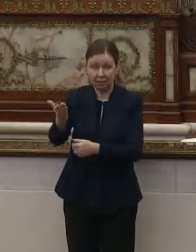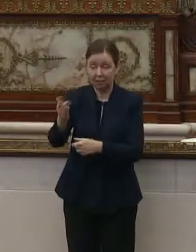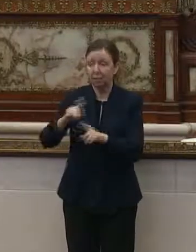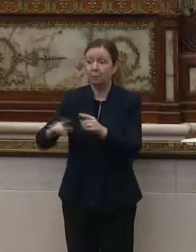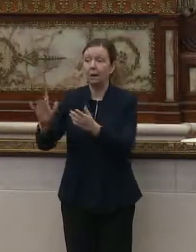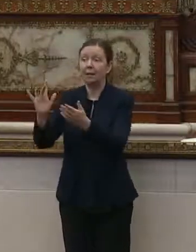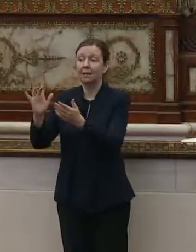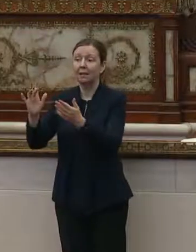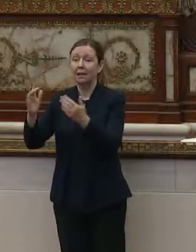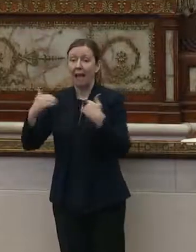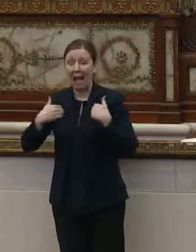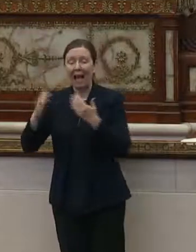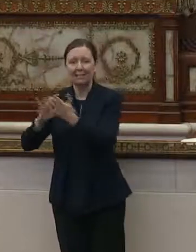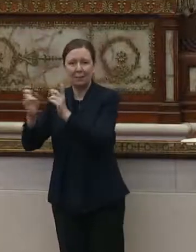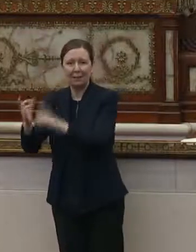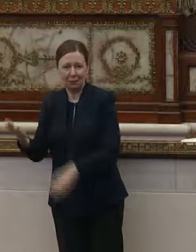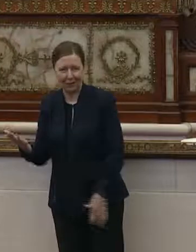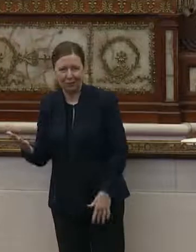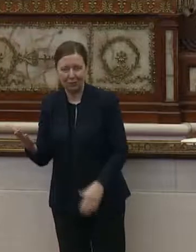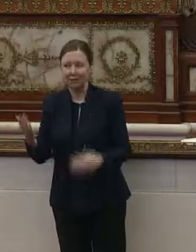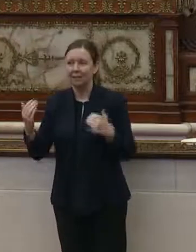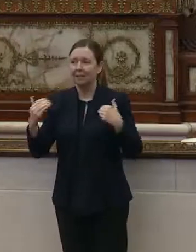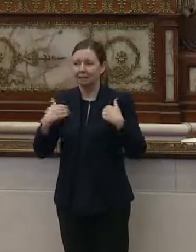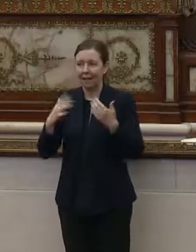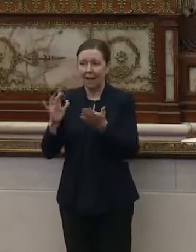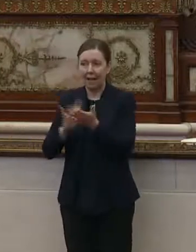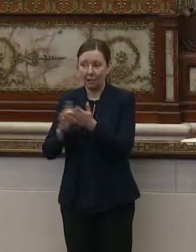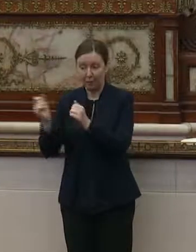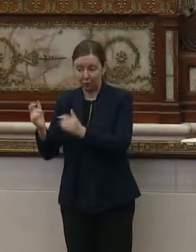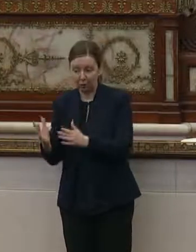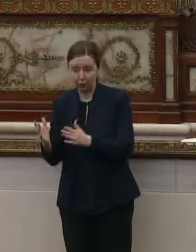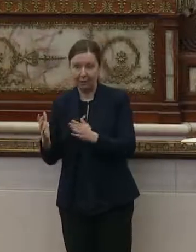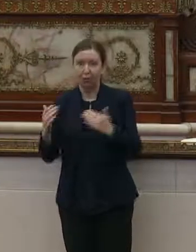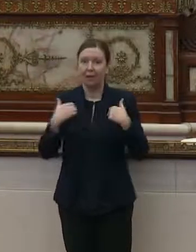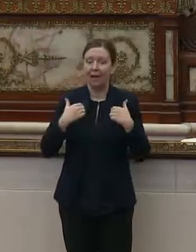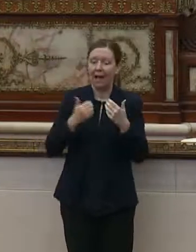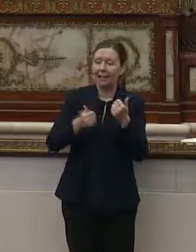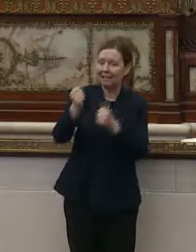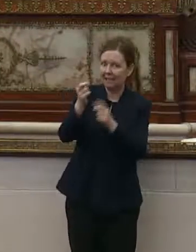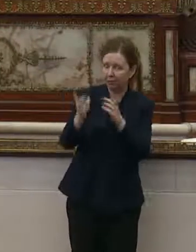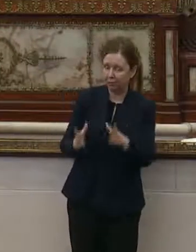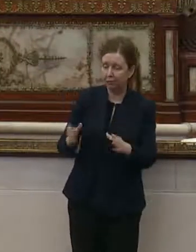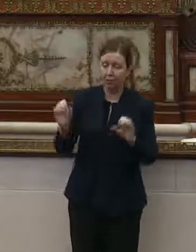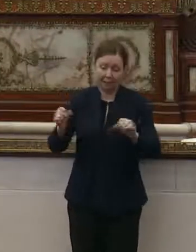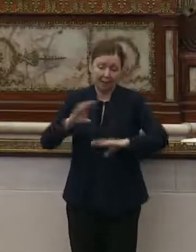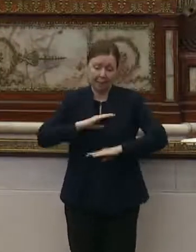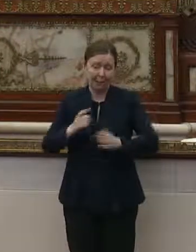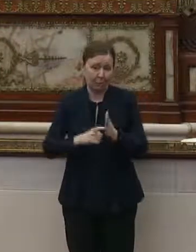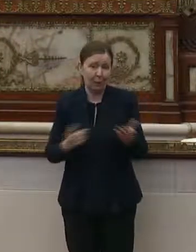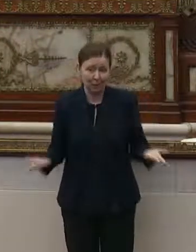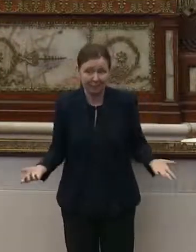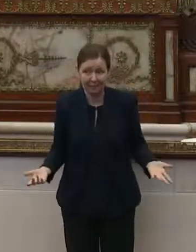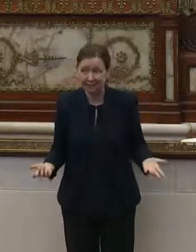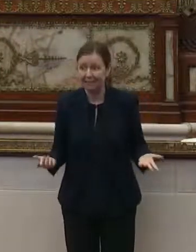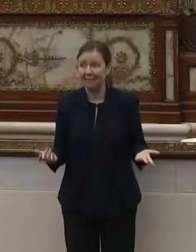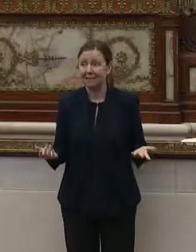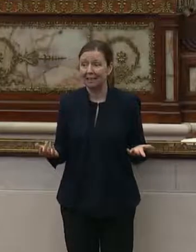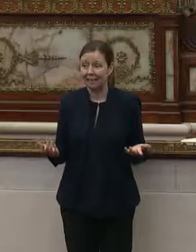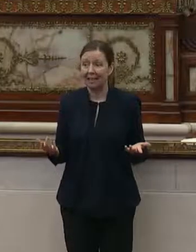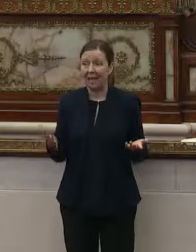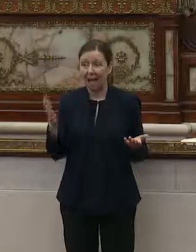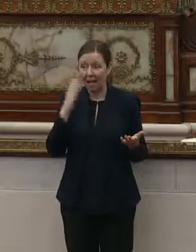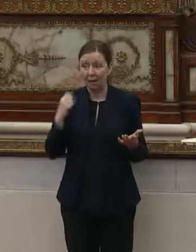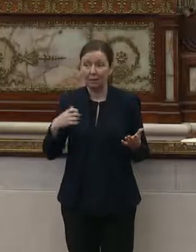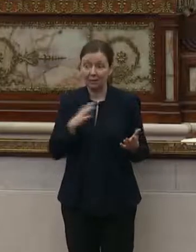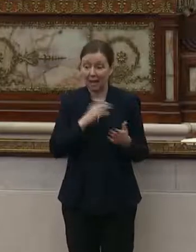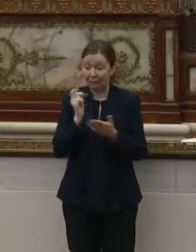there's a medical director. So they had a medical director, they had an executive director. They were able to meet the requirements. I know that the staff